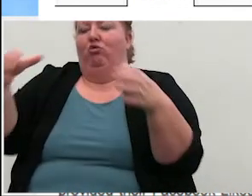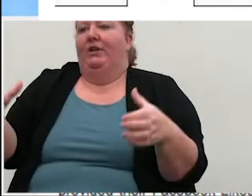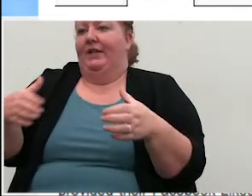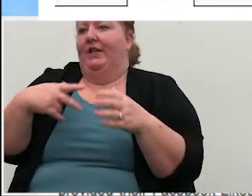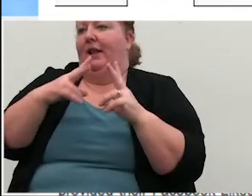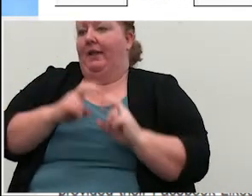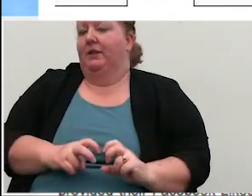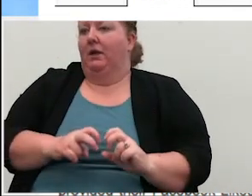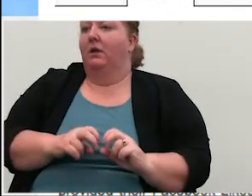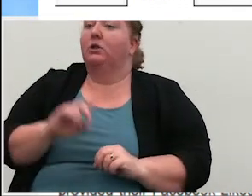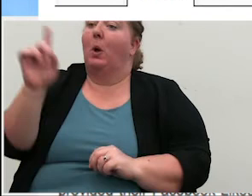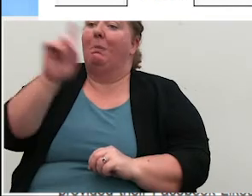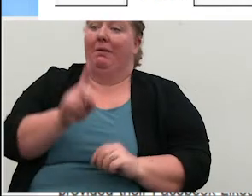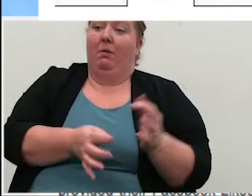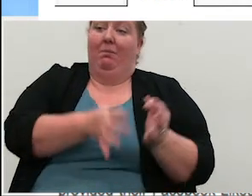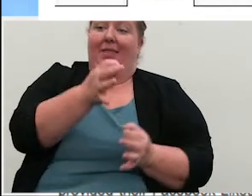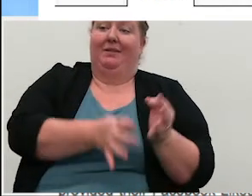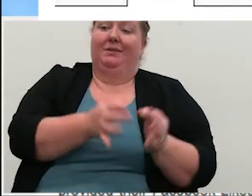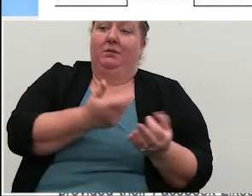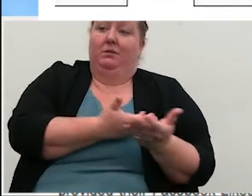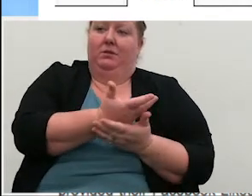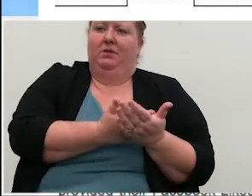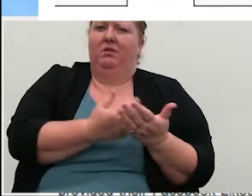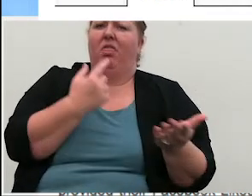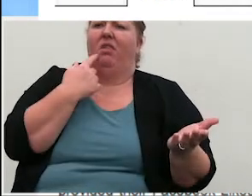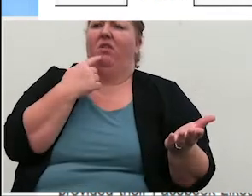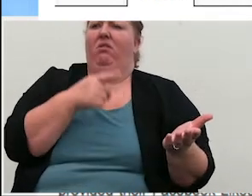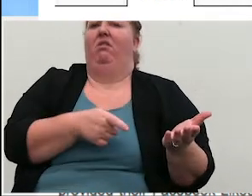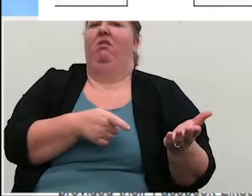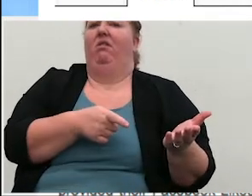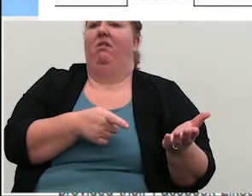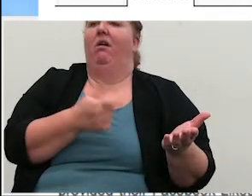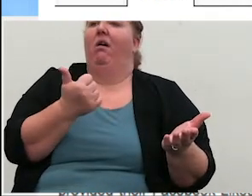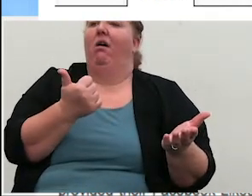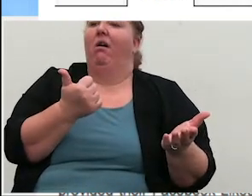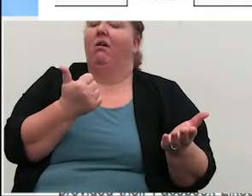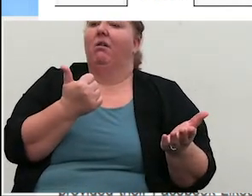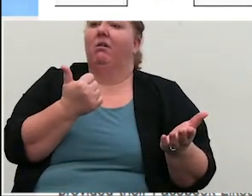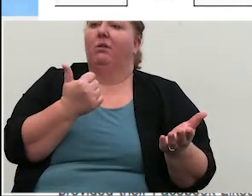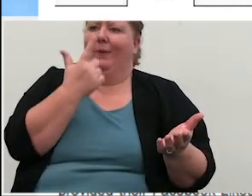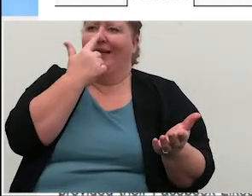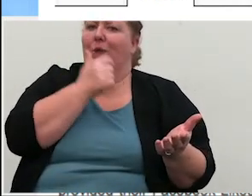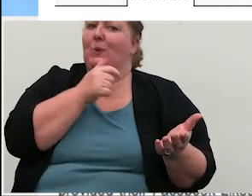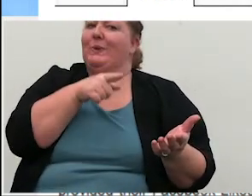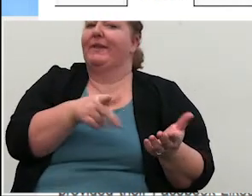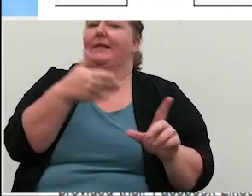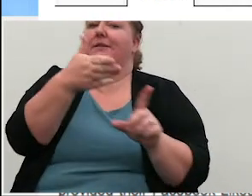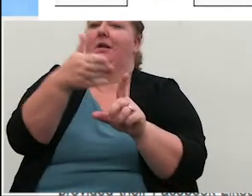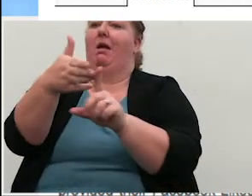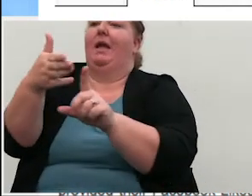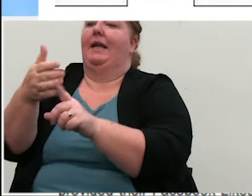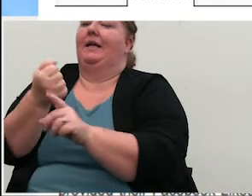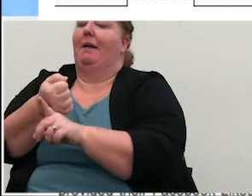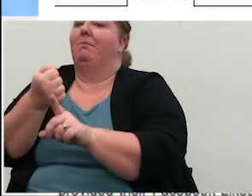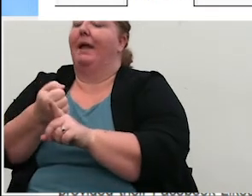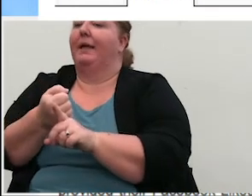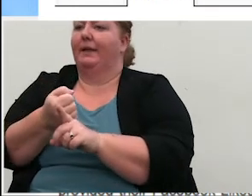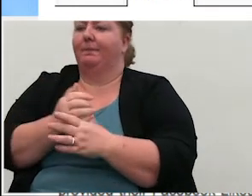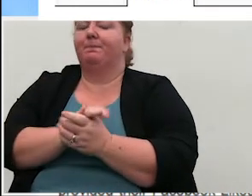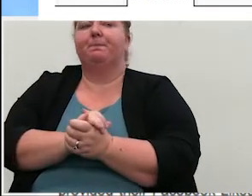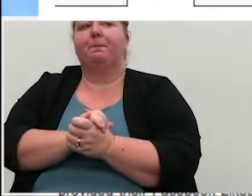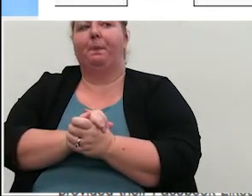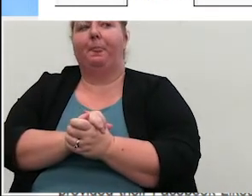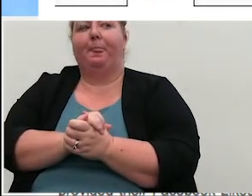basically political consultants saw this and went, well, hey, this is pretty great, we could use this for targeted campaigning. And they went